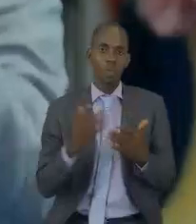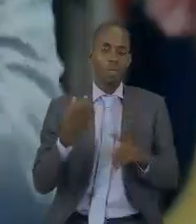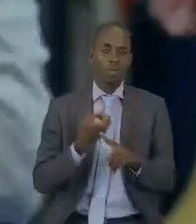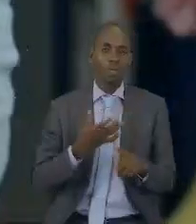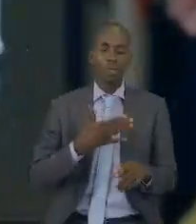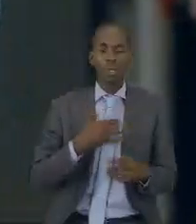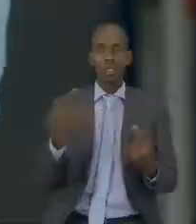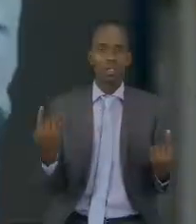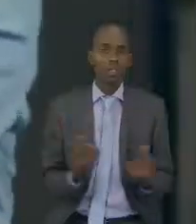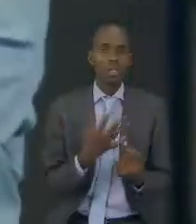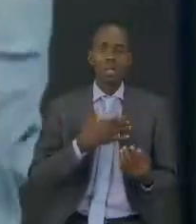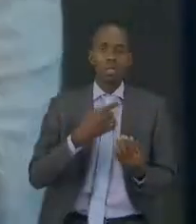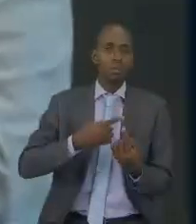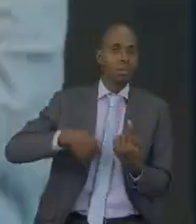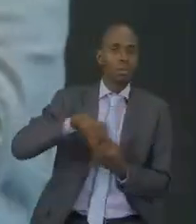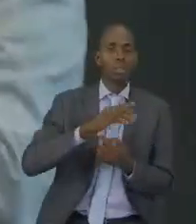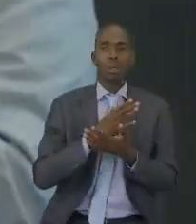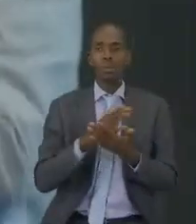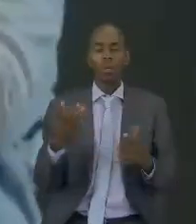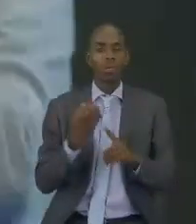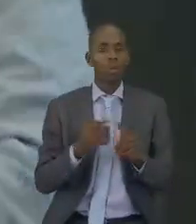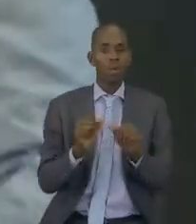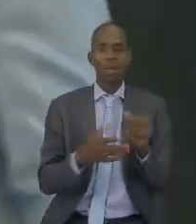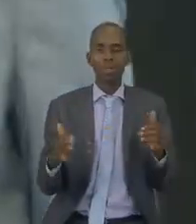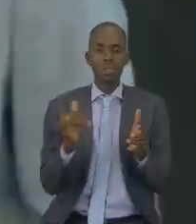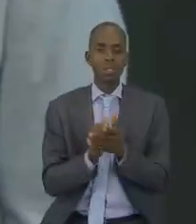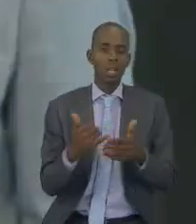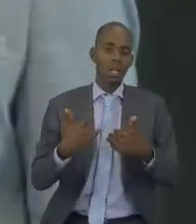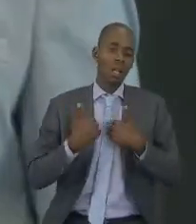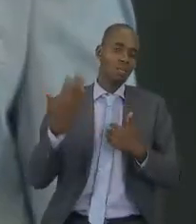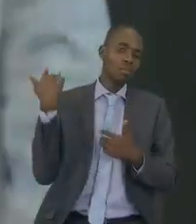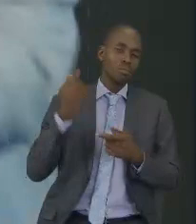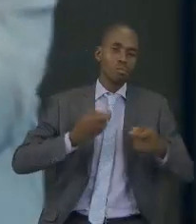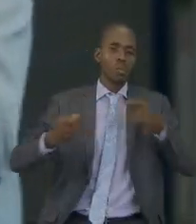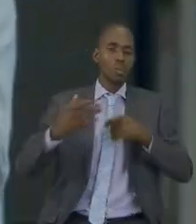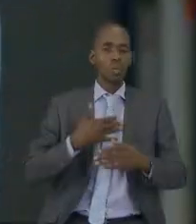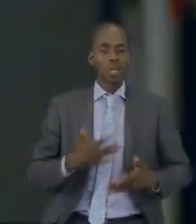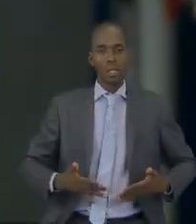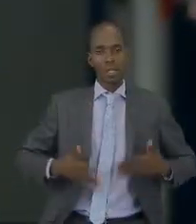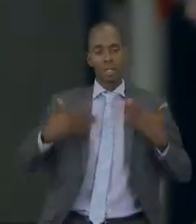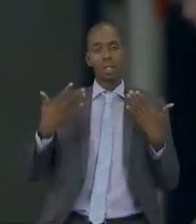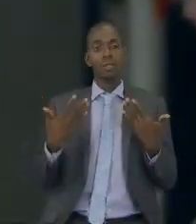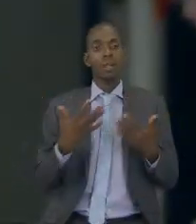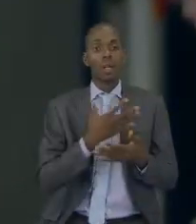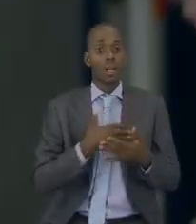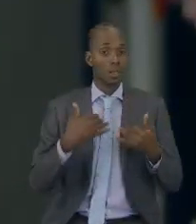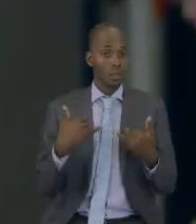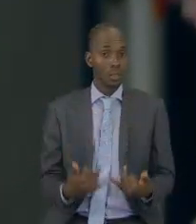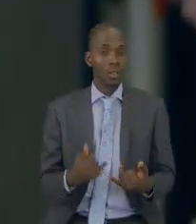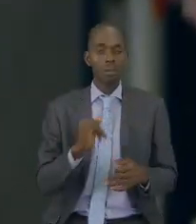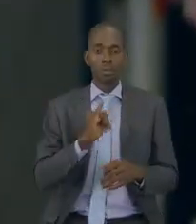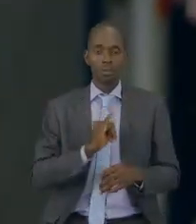away from everything that had controlled my life in the past. And now I give